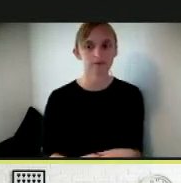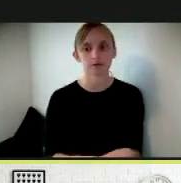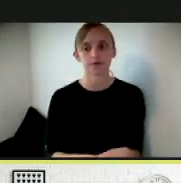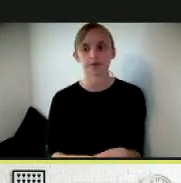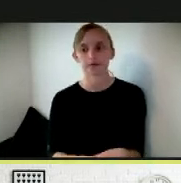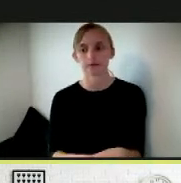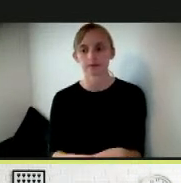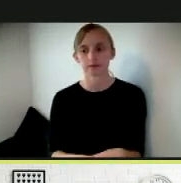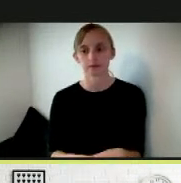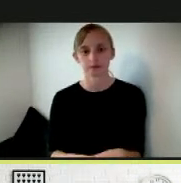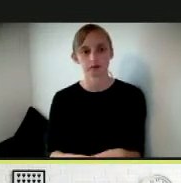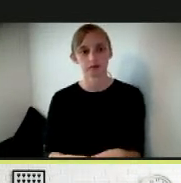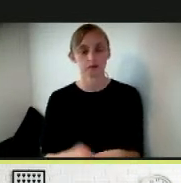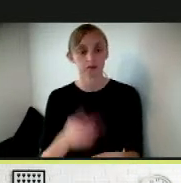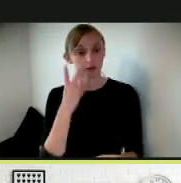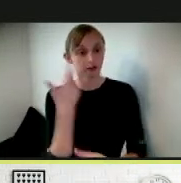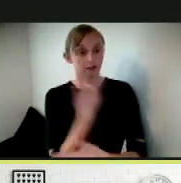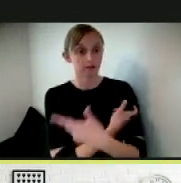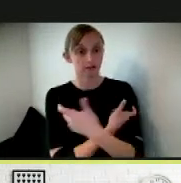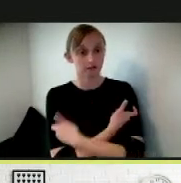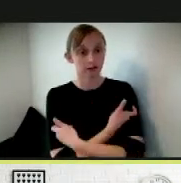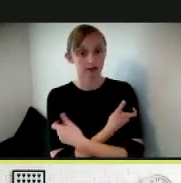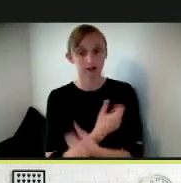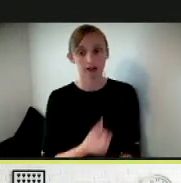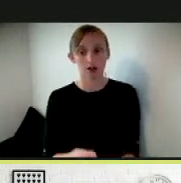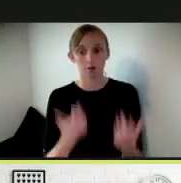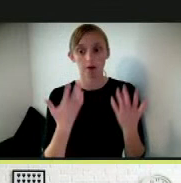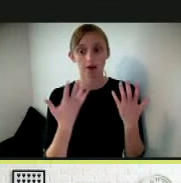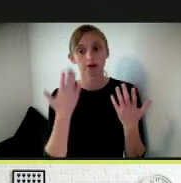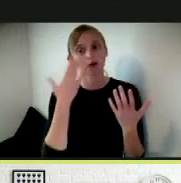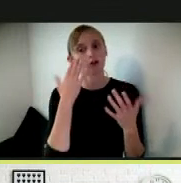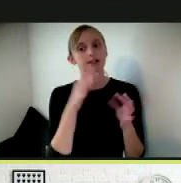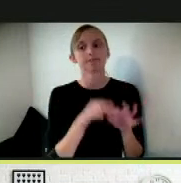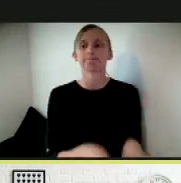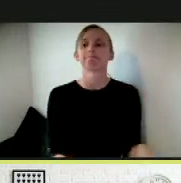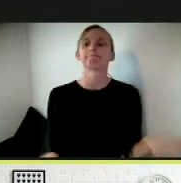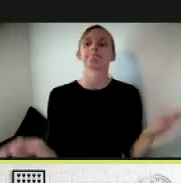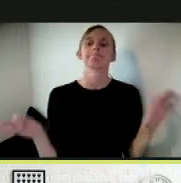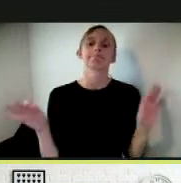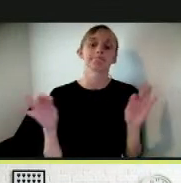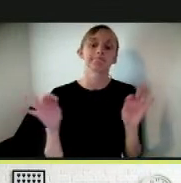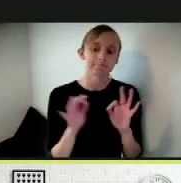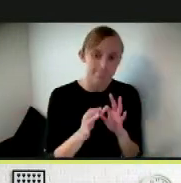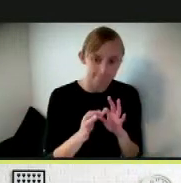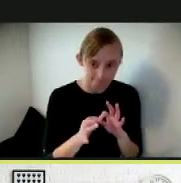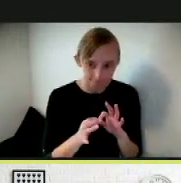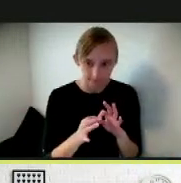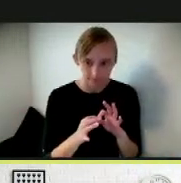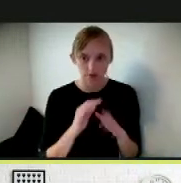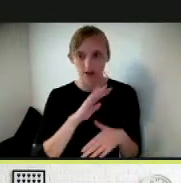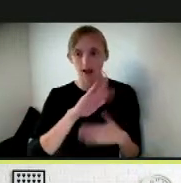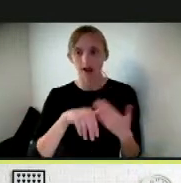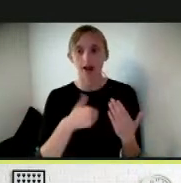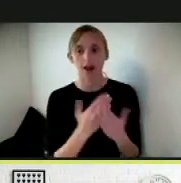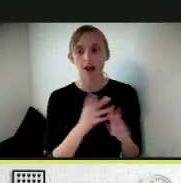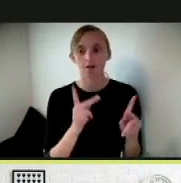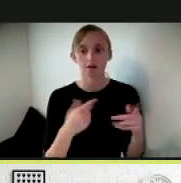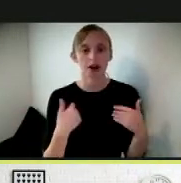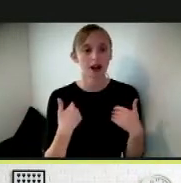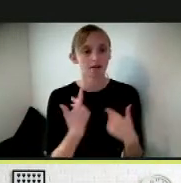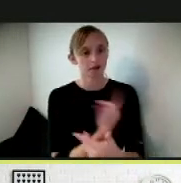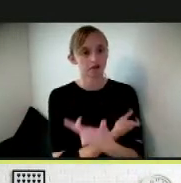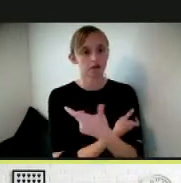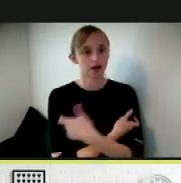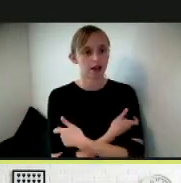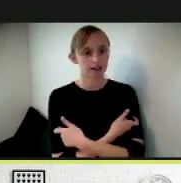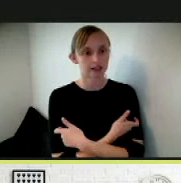And then when we look at our vaccination rate, we know it's very important for everyone to get a vaccine because we know